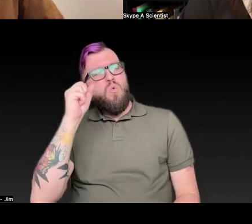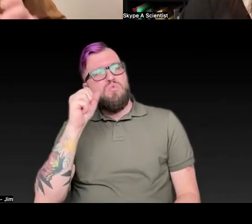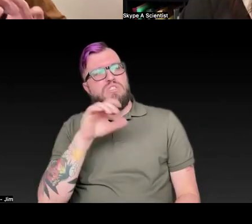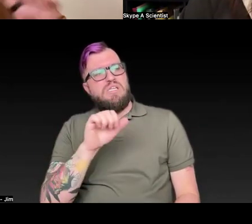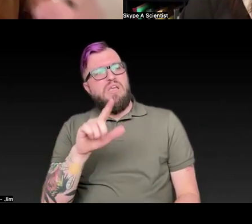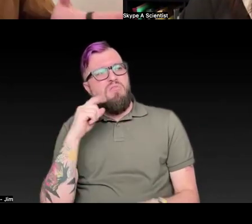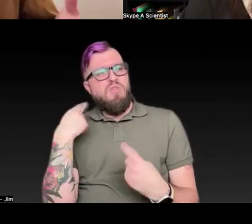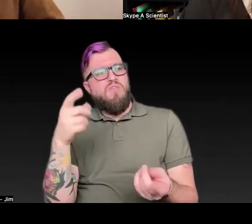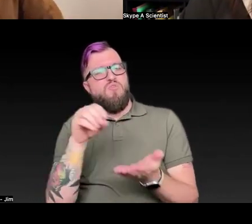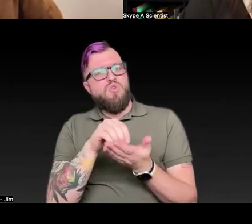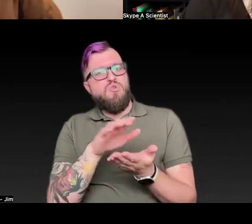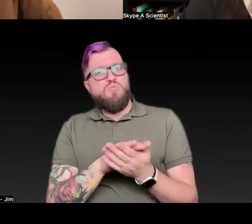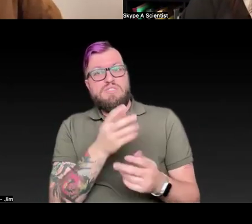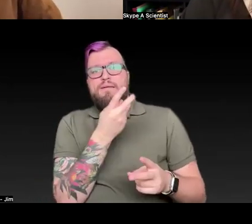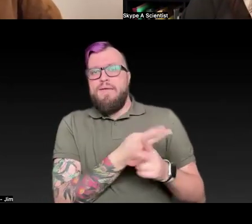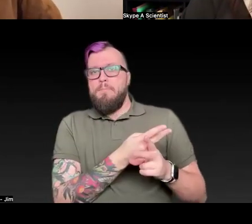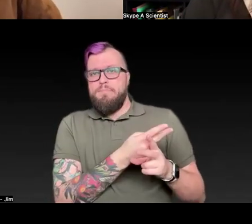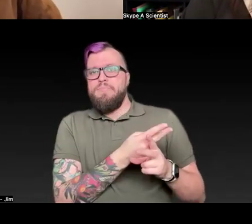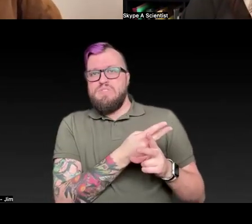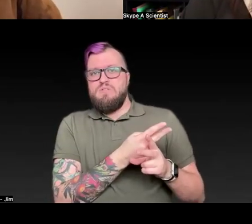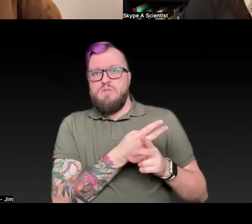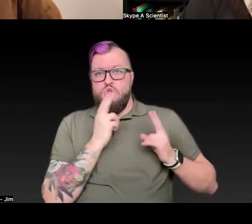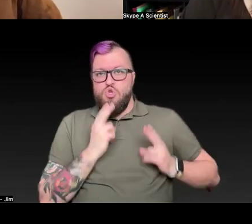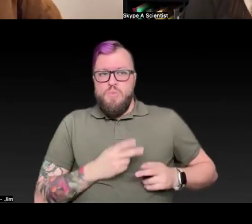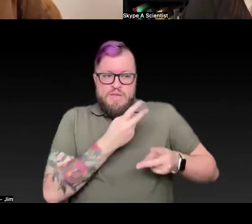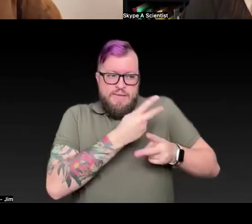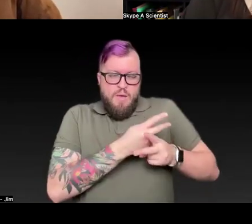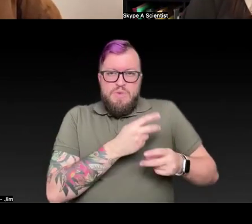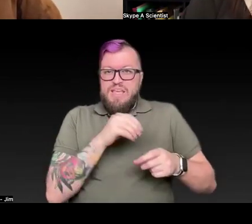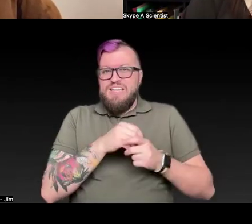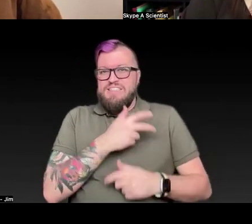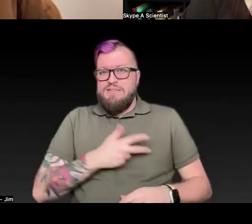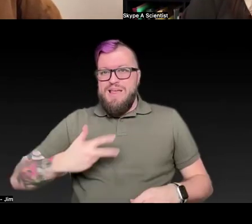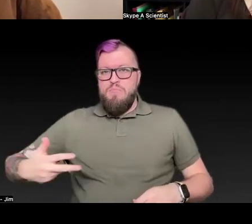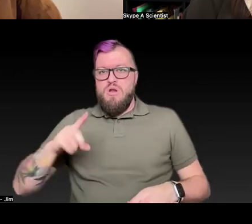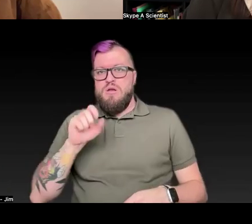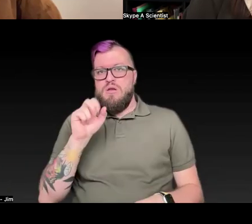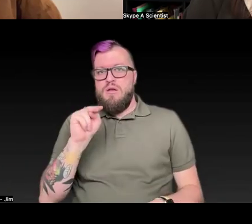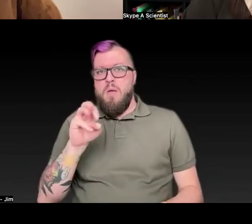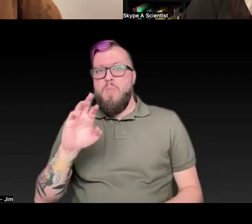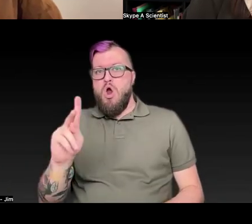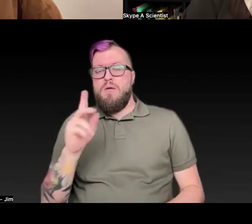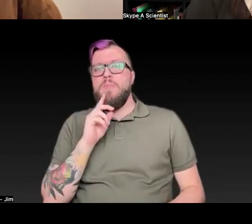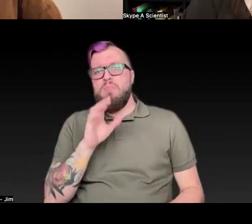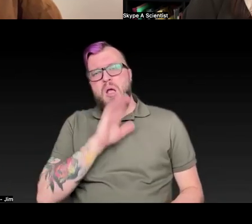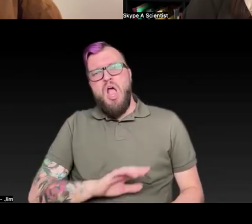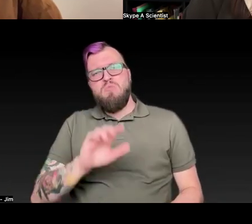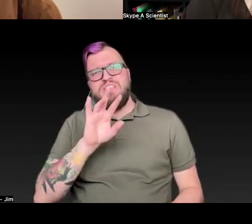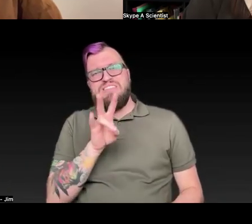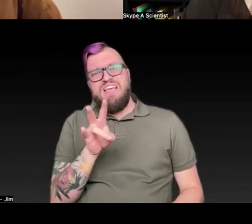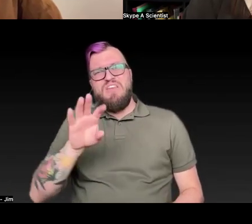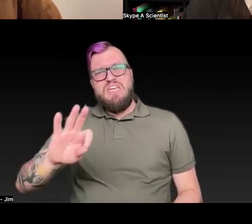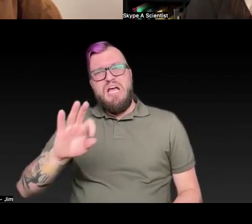of recorded was one that was kept in captivity in Denmark, and lived to I think be about 79 years old. So